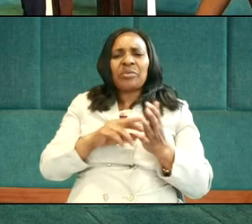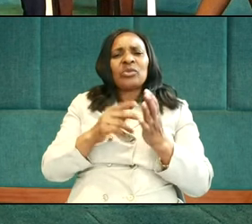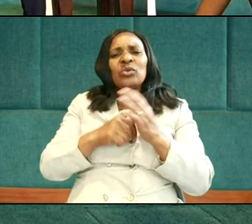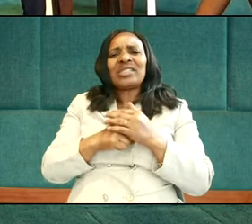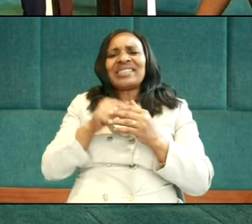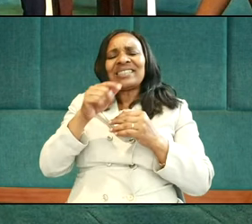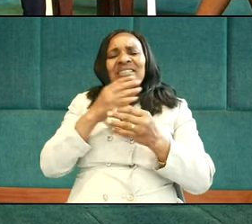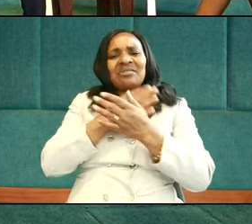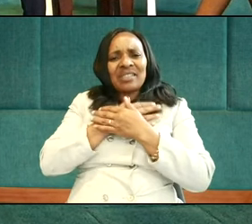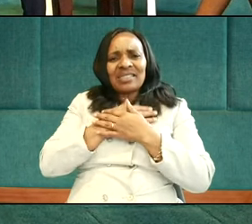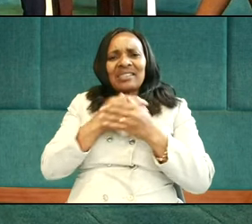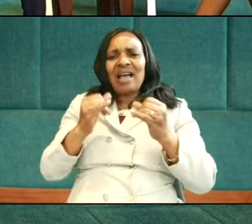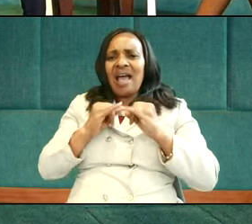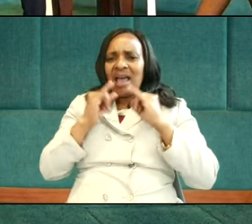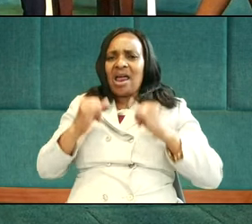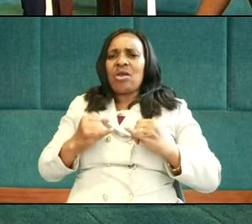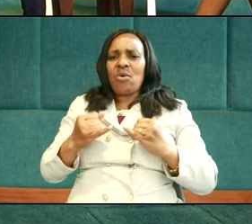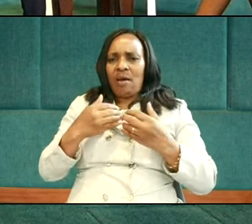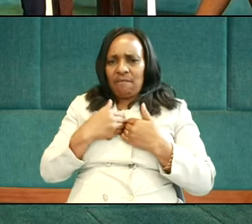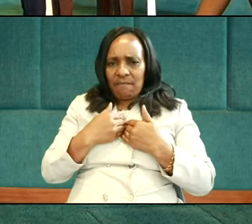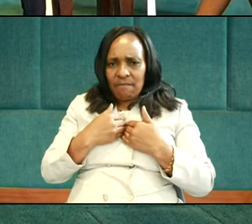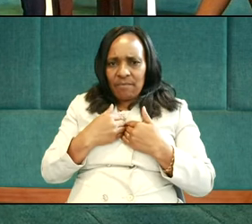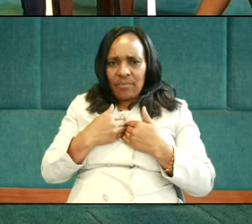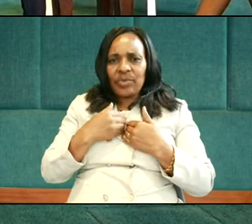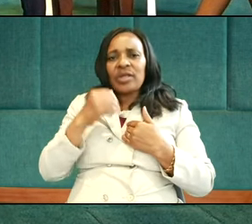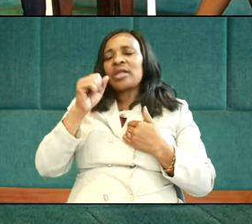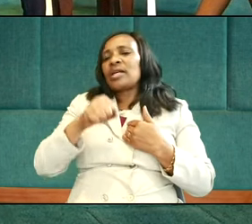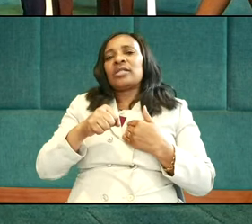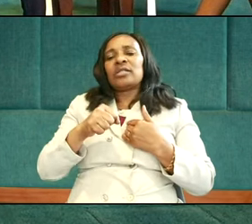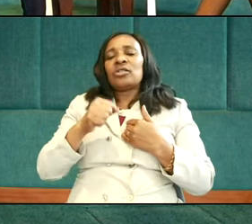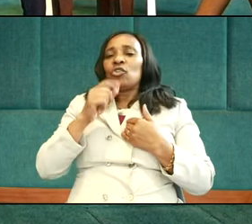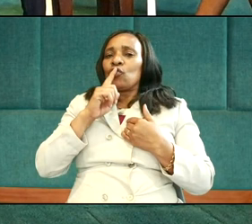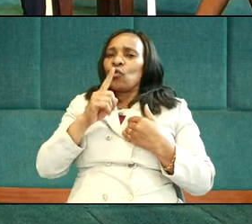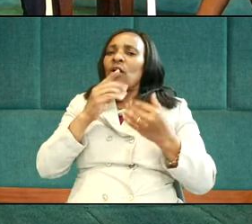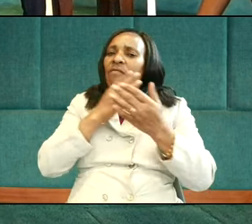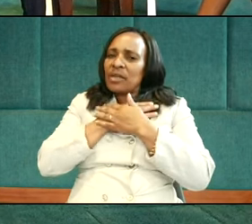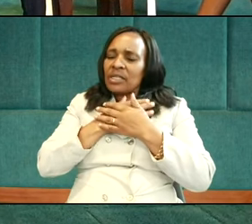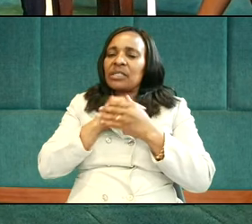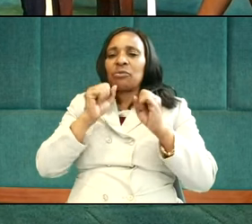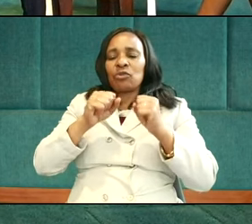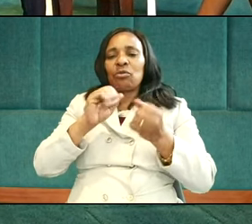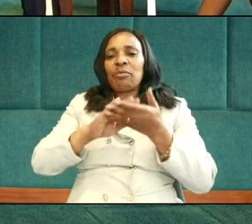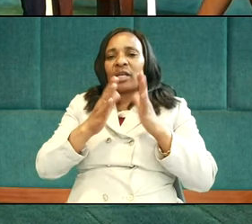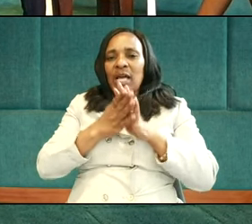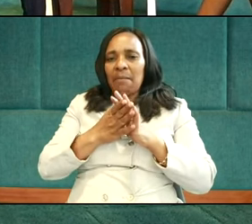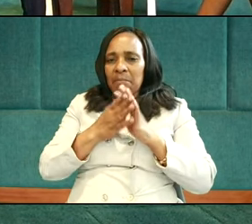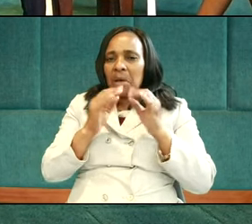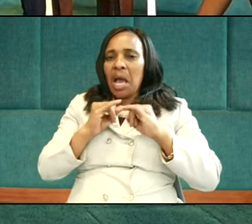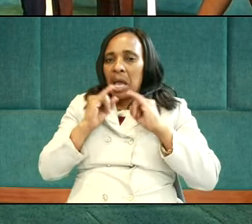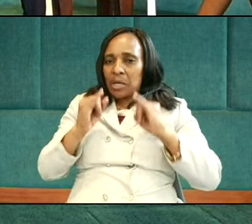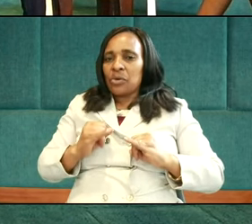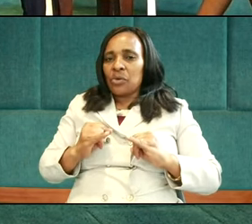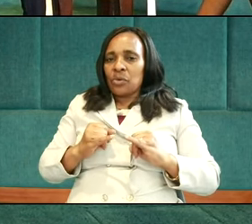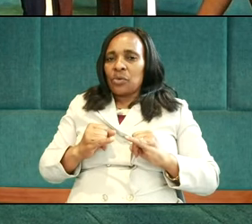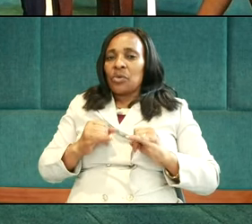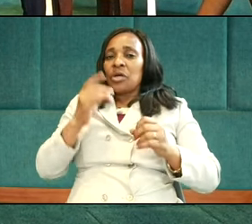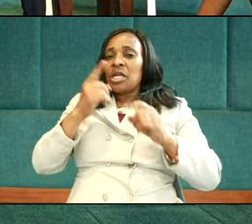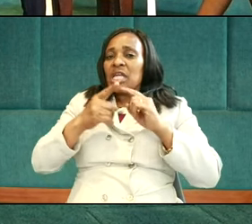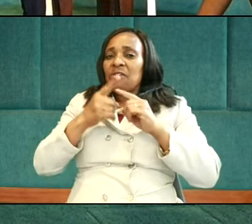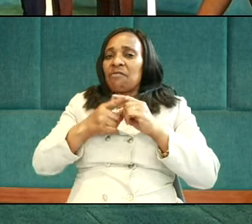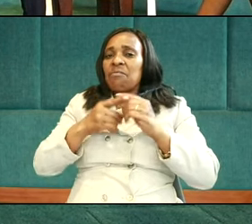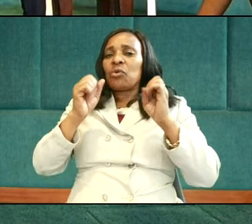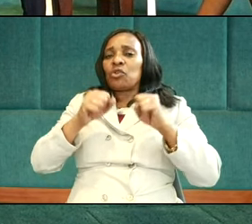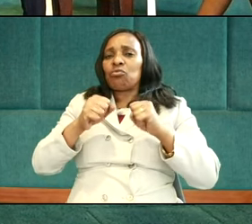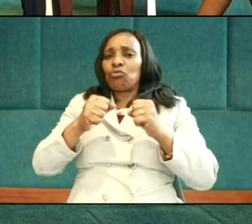that friend is an idol? Yeah, for sure, friends can become idols. Yeah. But I think, let's say if you're sending each